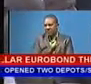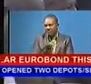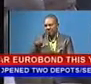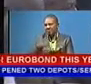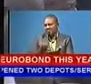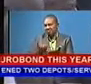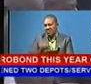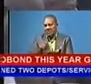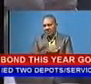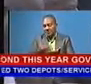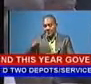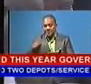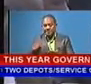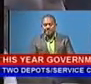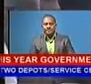as the witness is able to